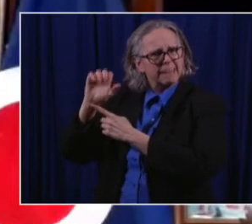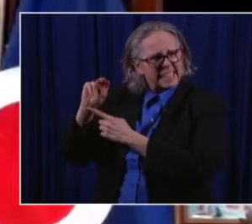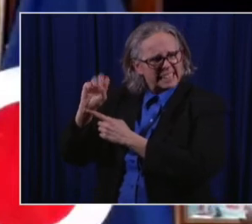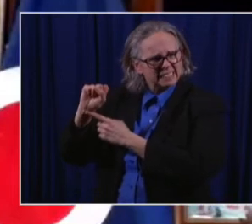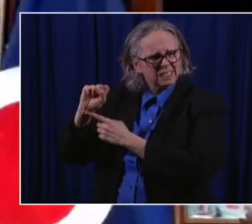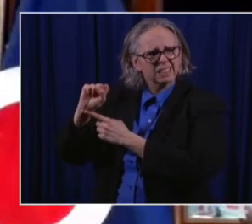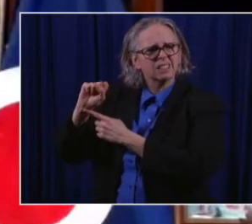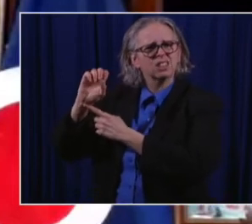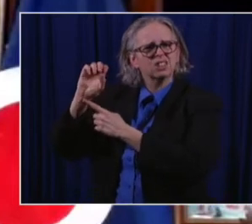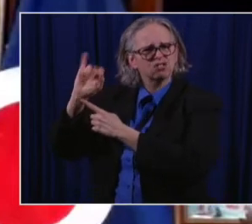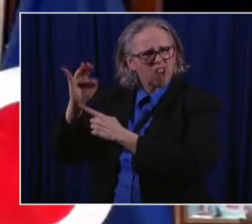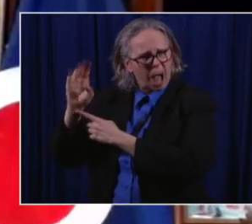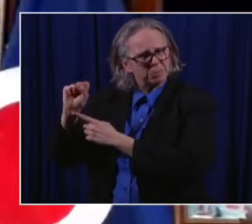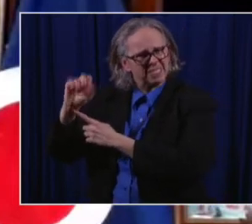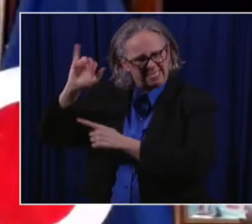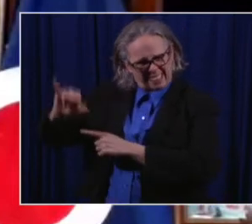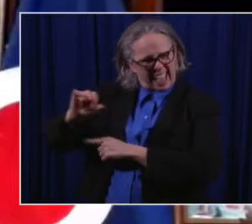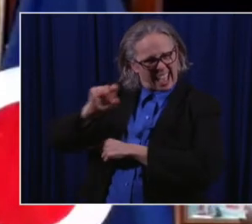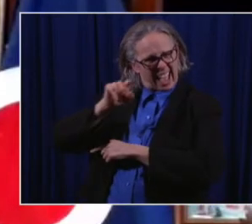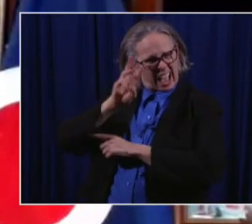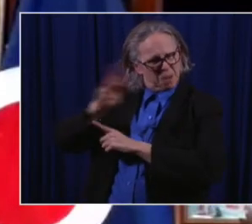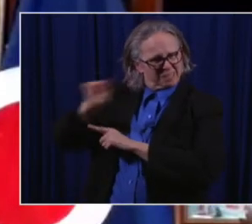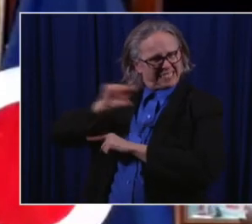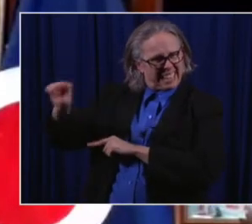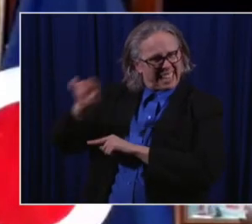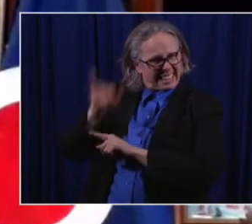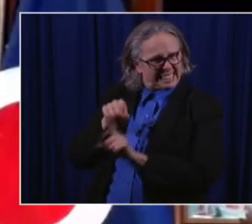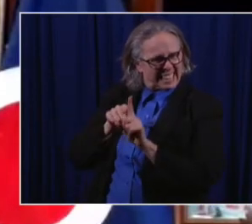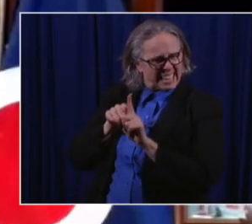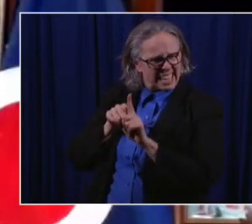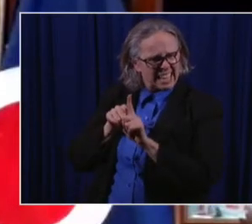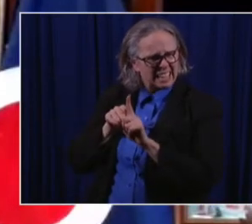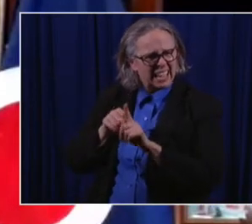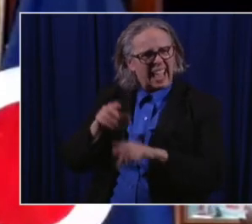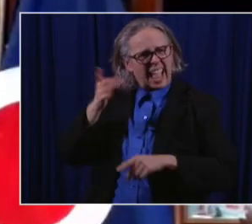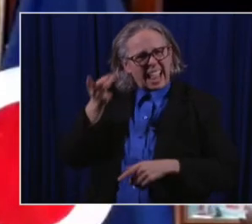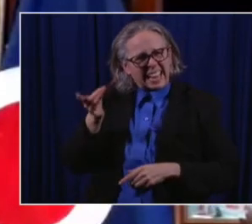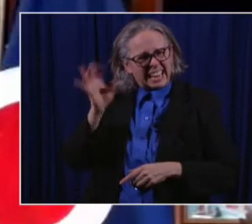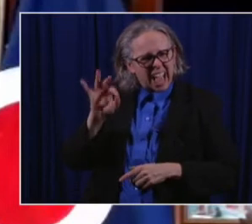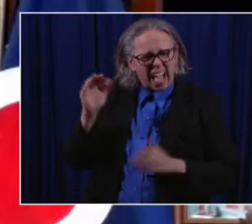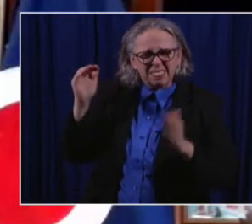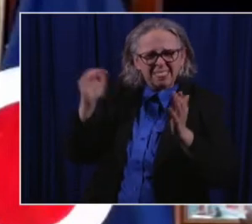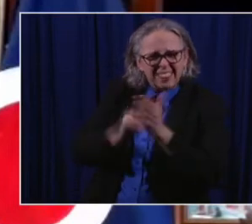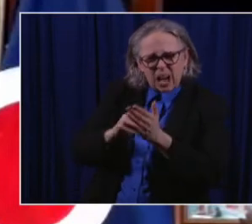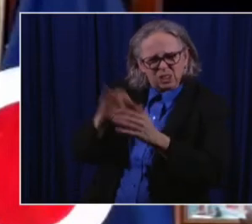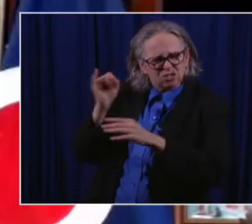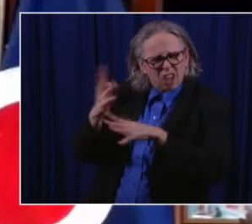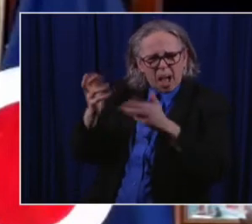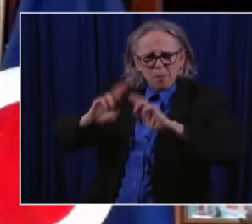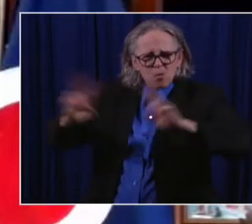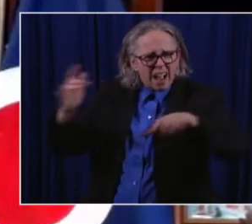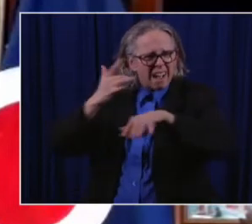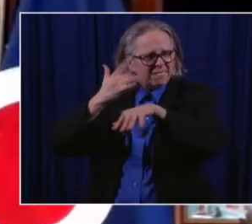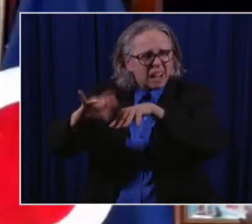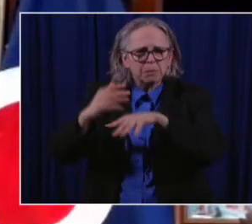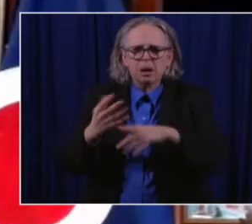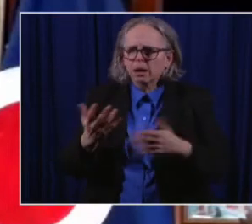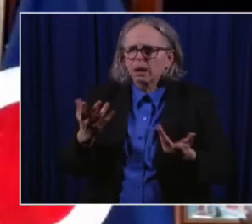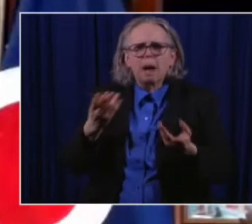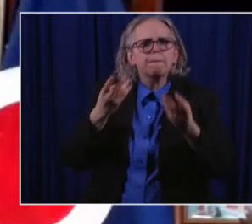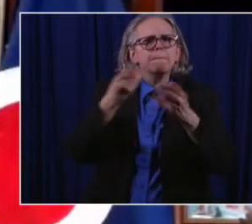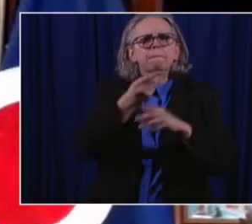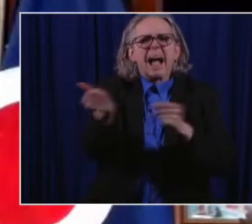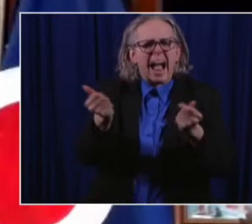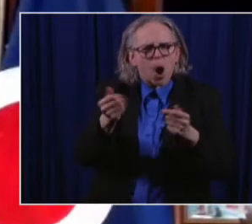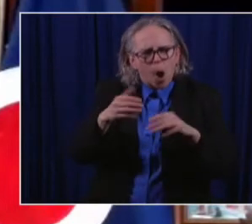available. 89,000 of them pay $50,000 a year or more. But the challenge is many of those require